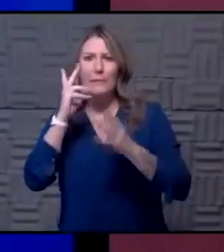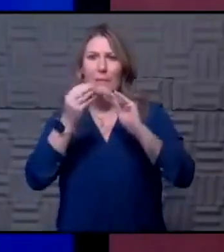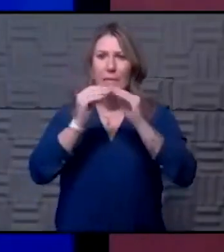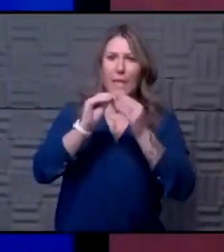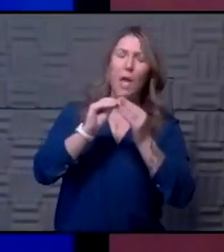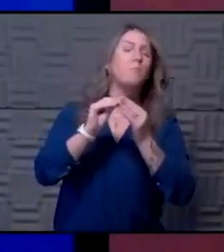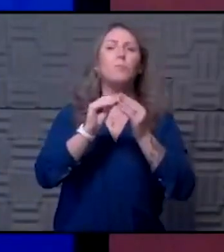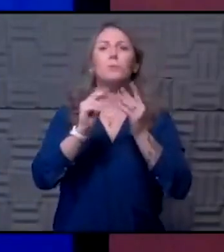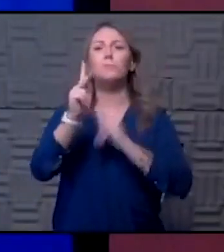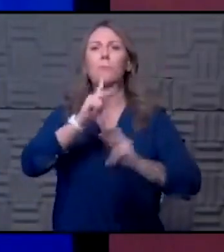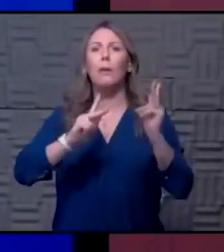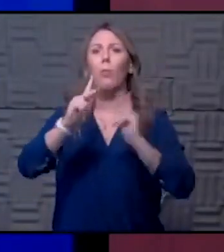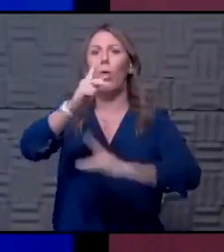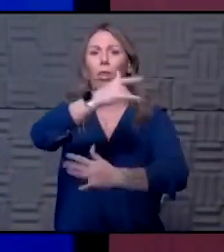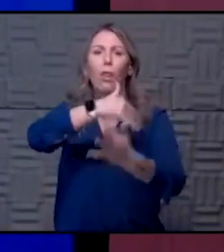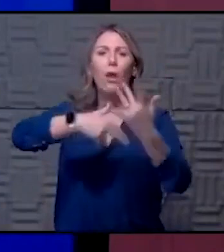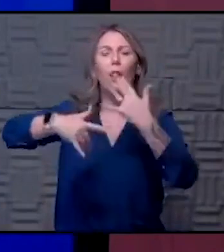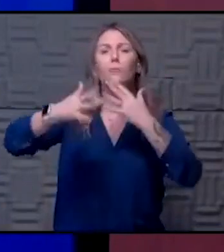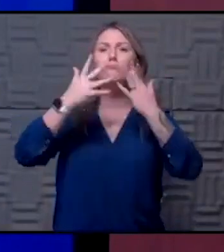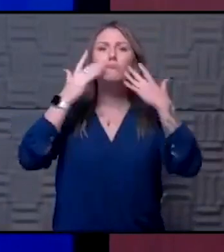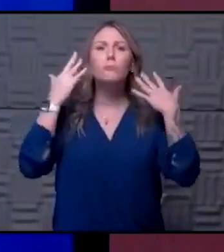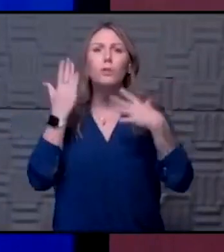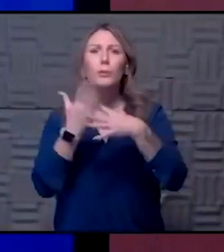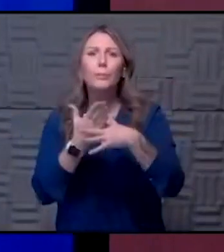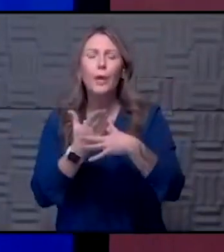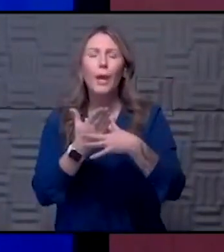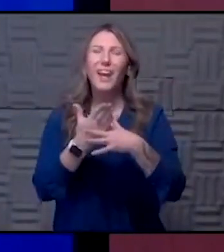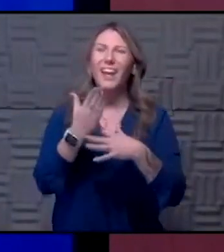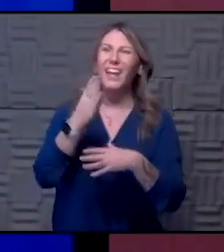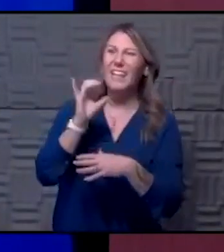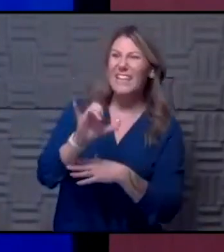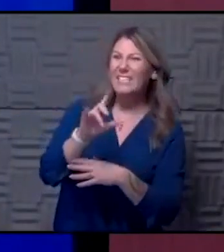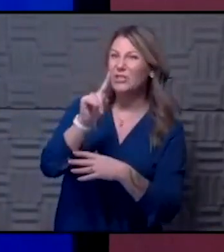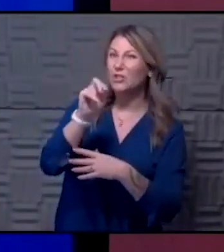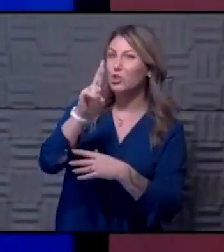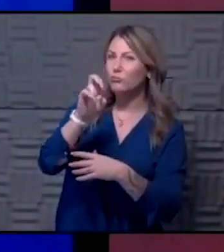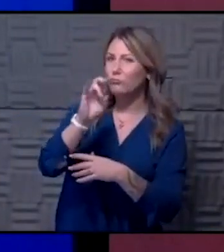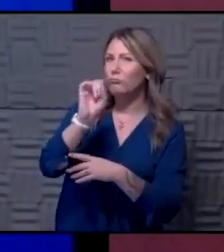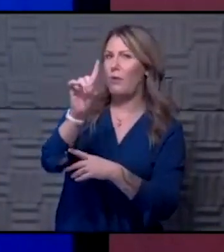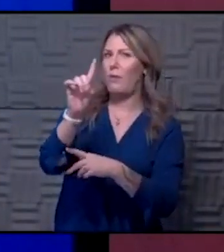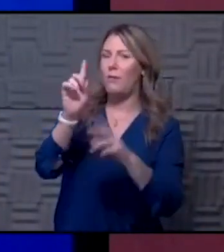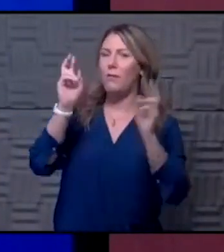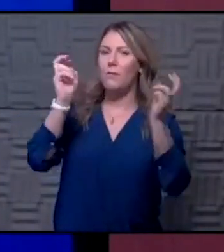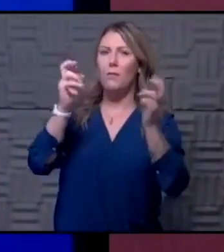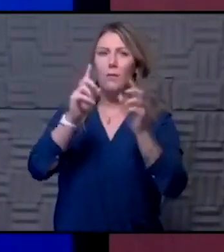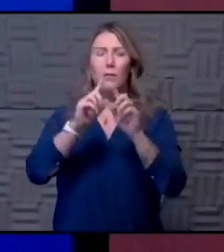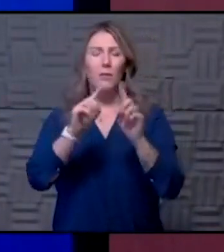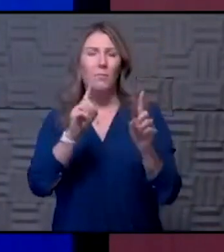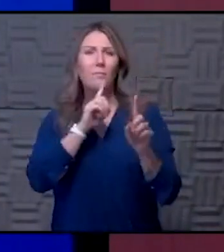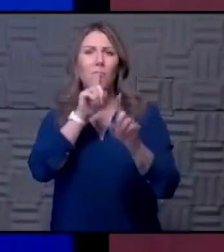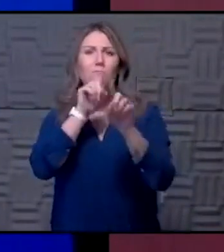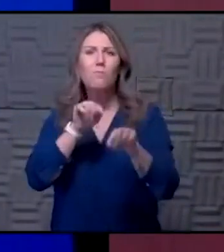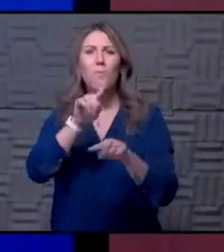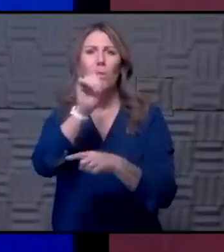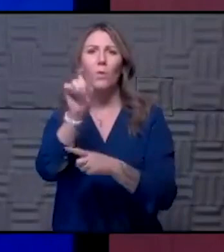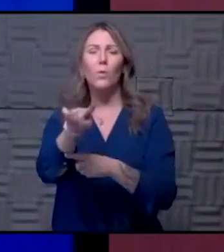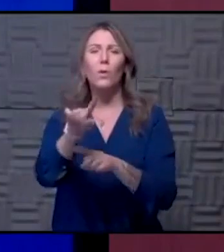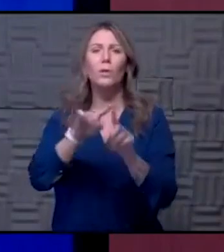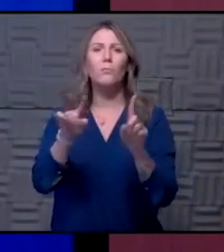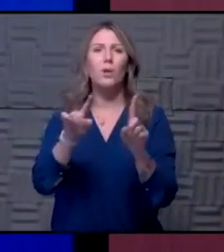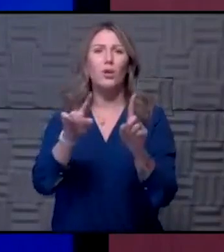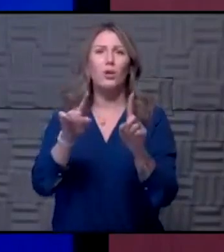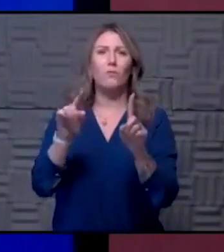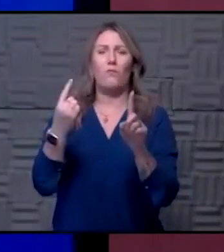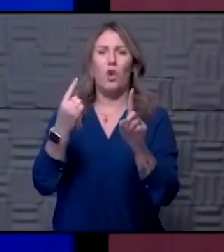starting to gather more. Spring break was going on, and granted, it's only a trend, but it's not the right trend. I know we're going to go to reporter questions, but let's first just jump